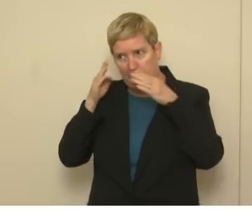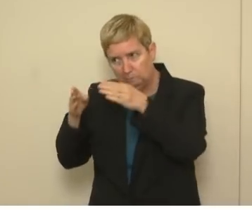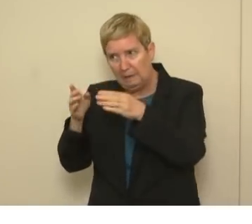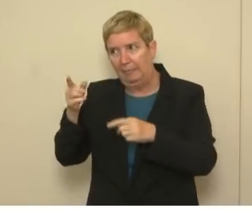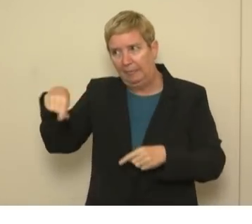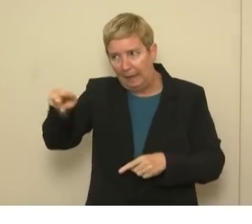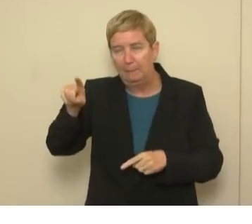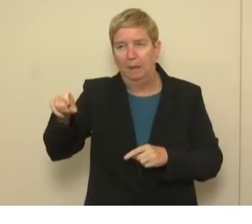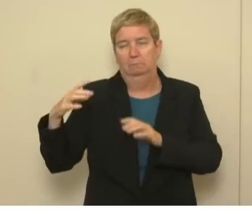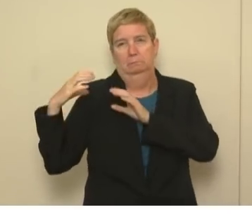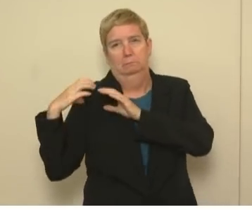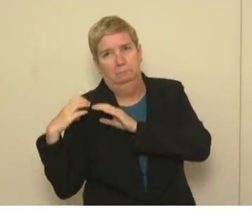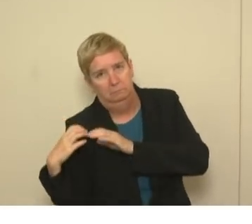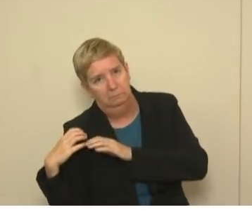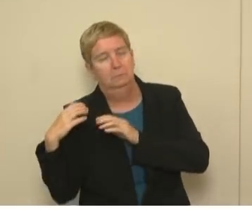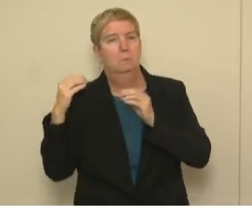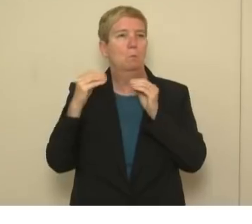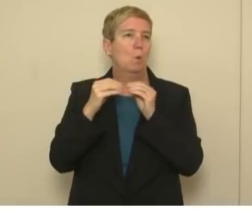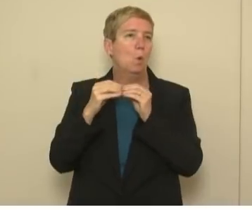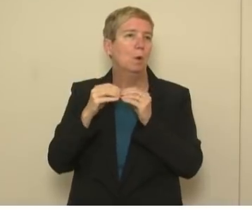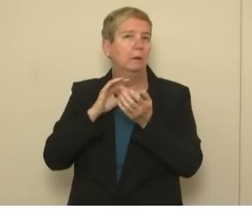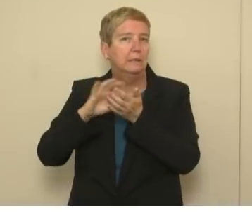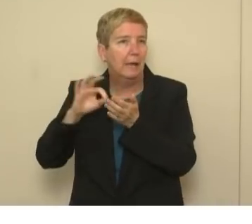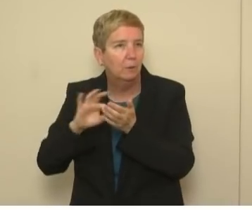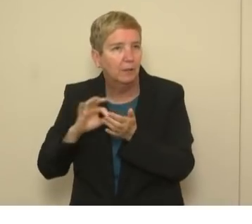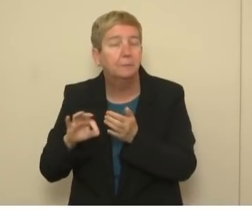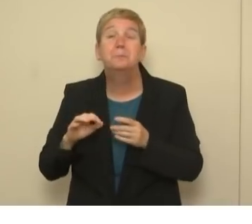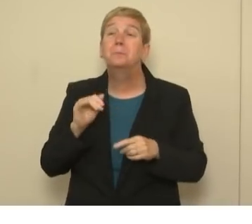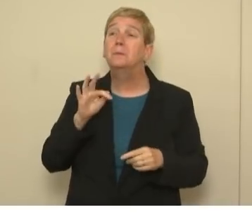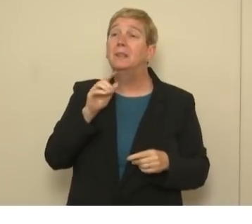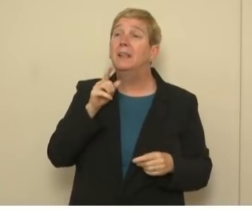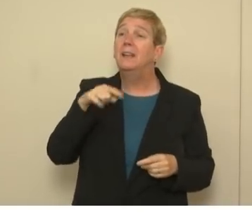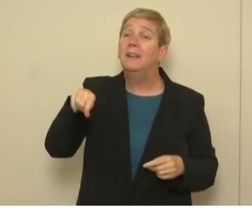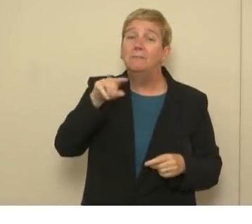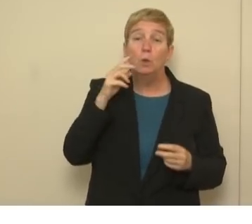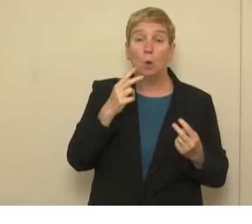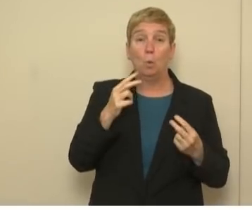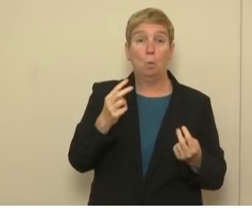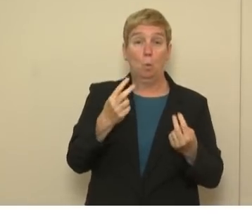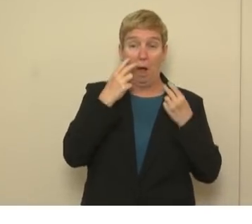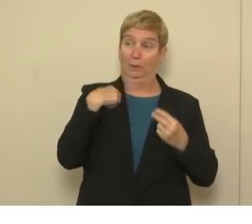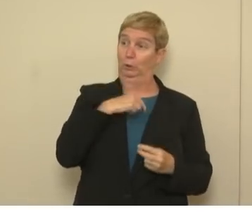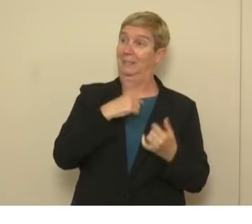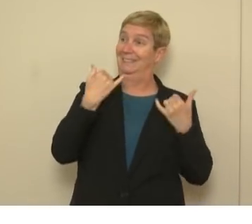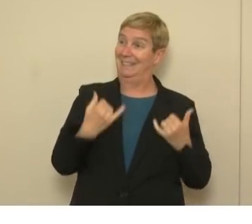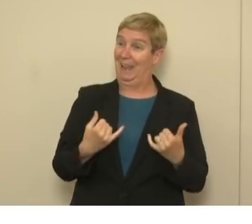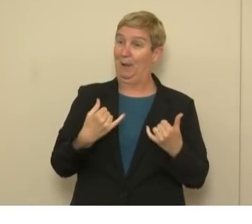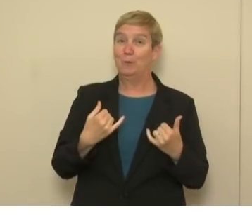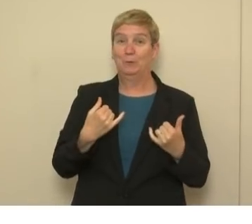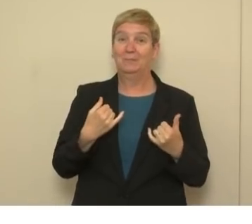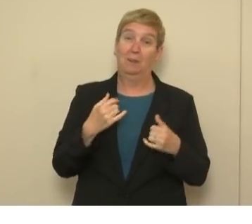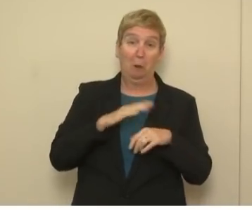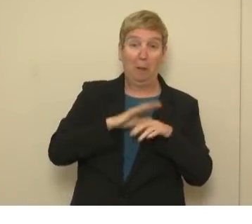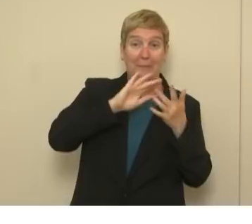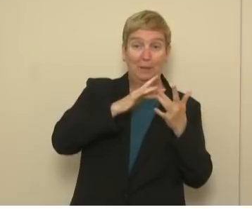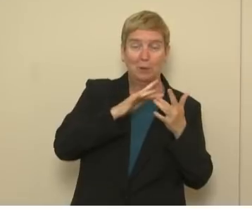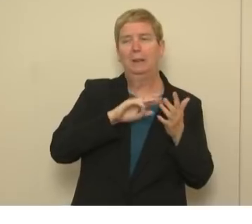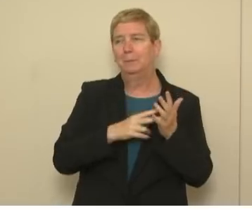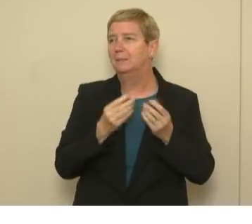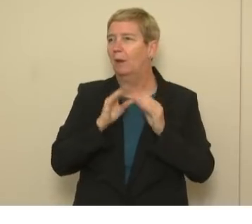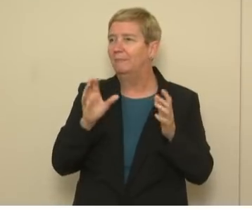encourage everyone listening. If you're watching online, you can go online, obviously because you're online right now